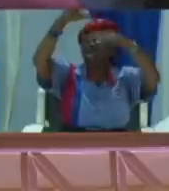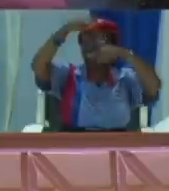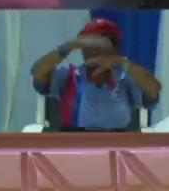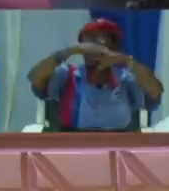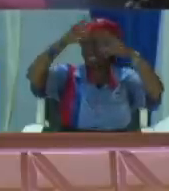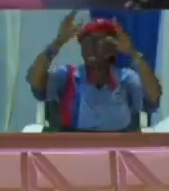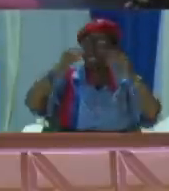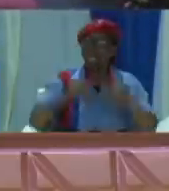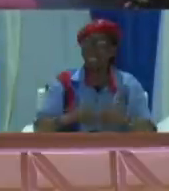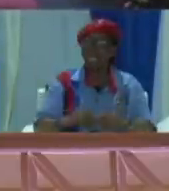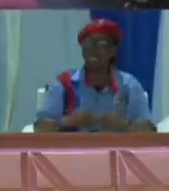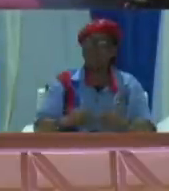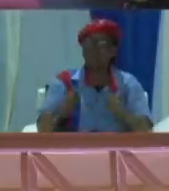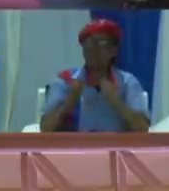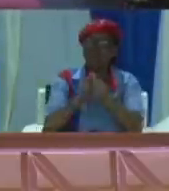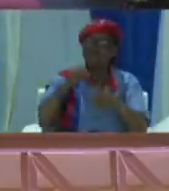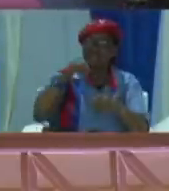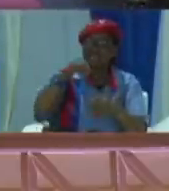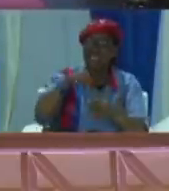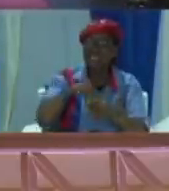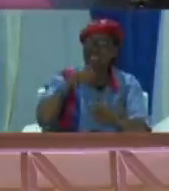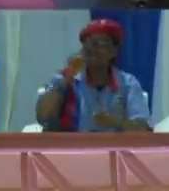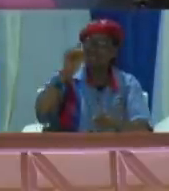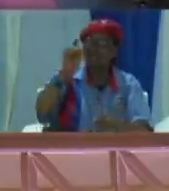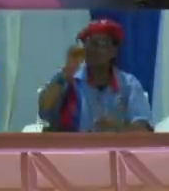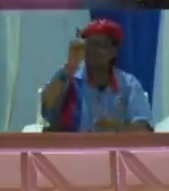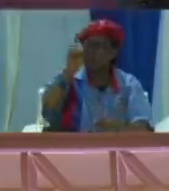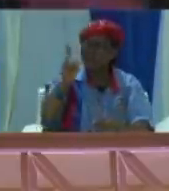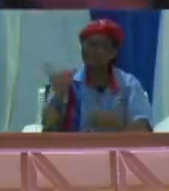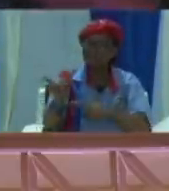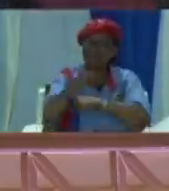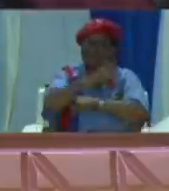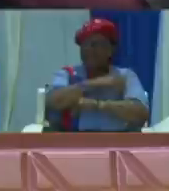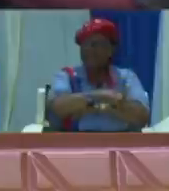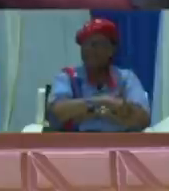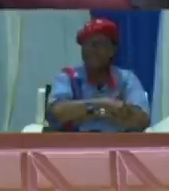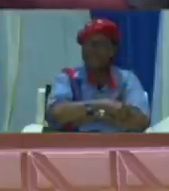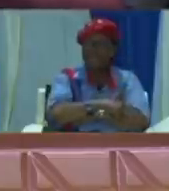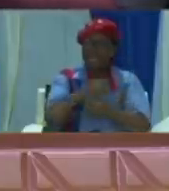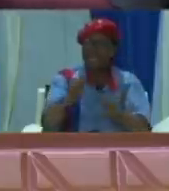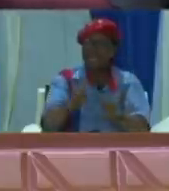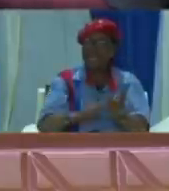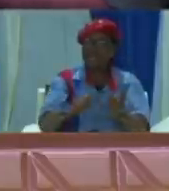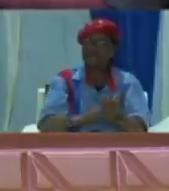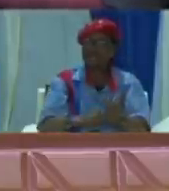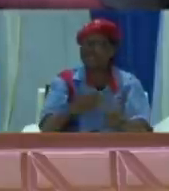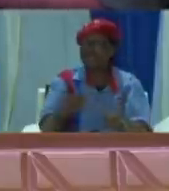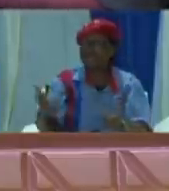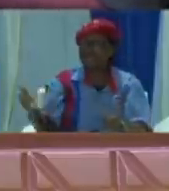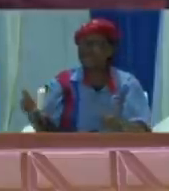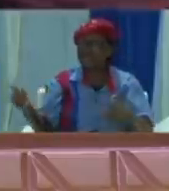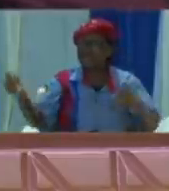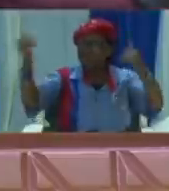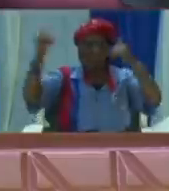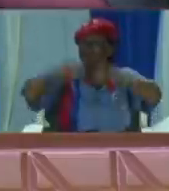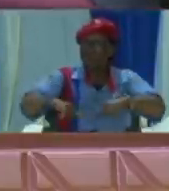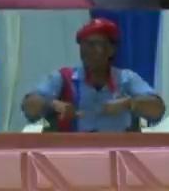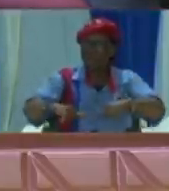Within a single day, everything collapsed.